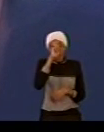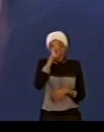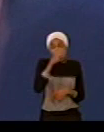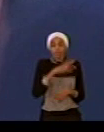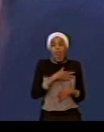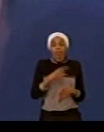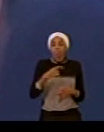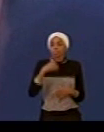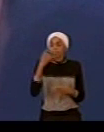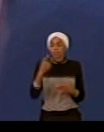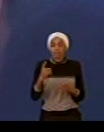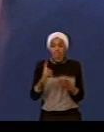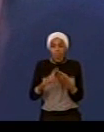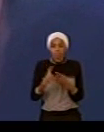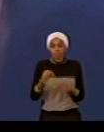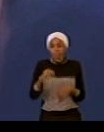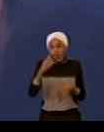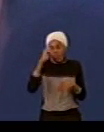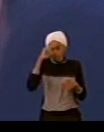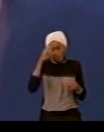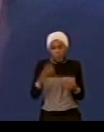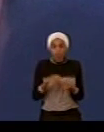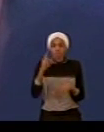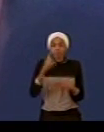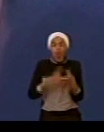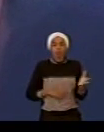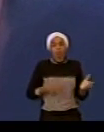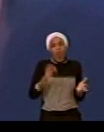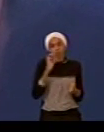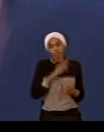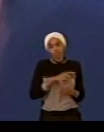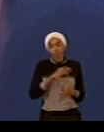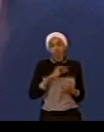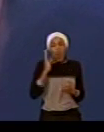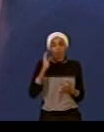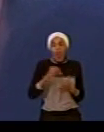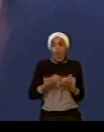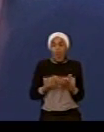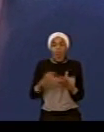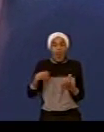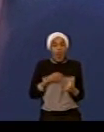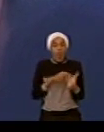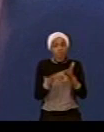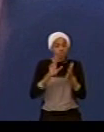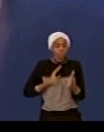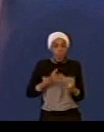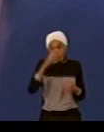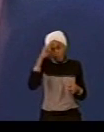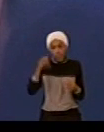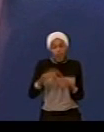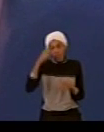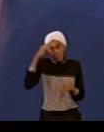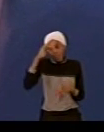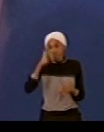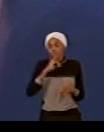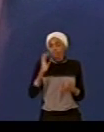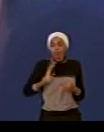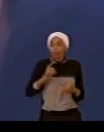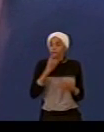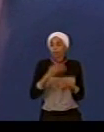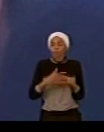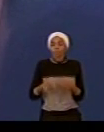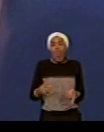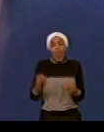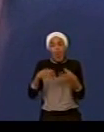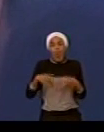said unto his brethren, What profit is it if we slay our brother and conceal his blood? Come, and let us